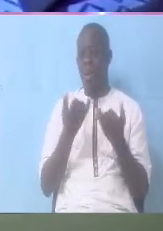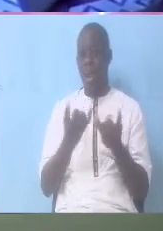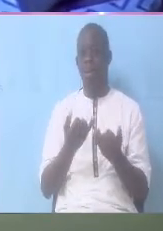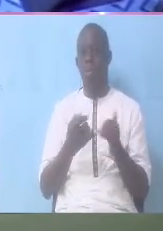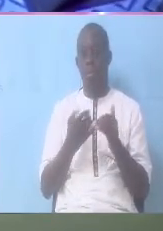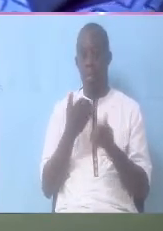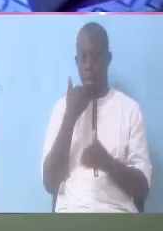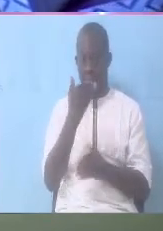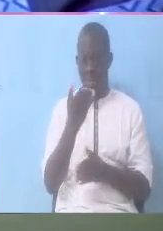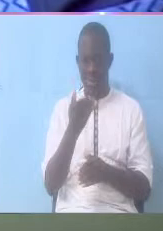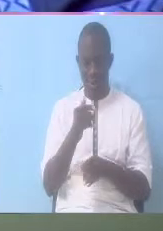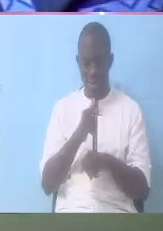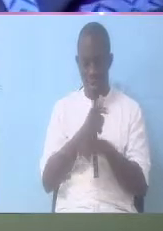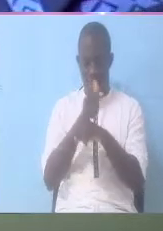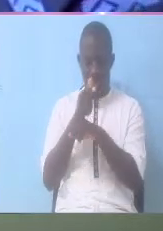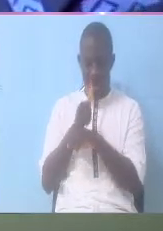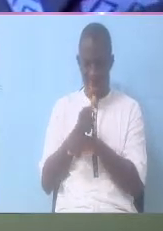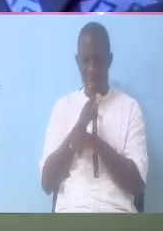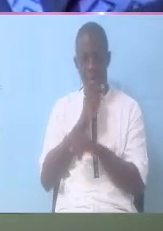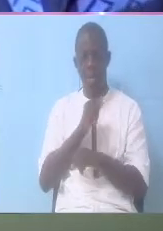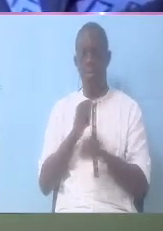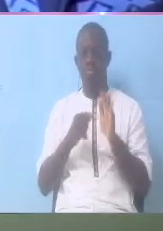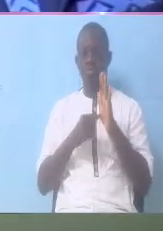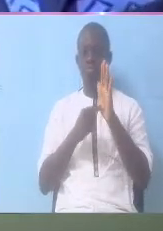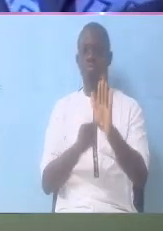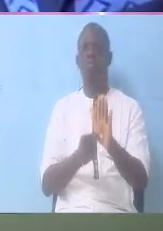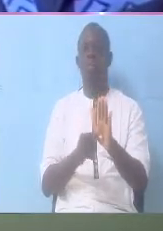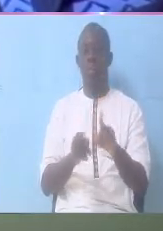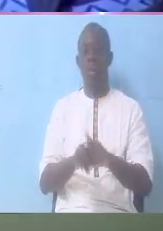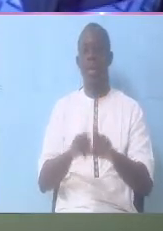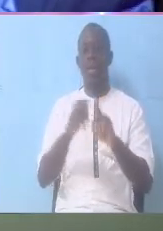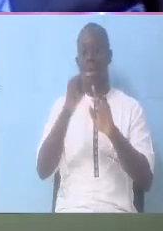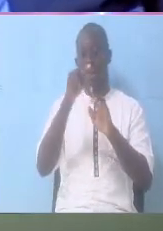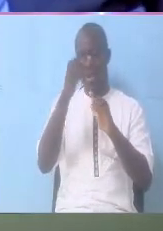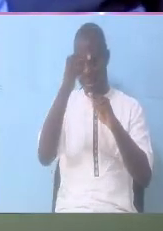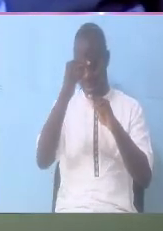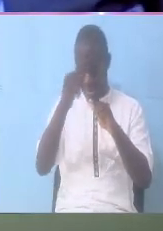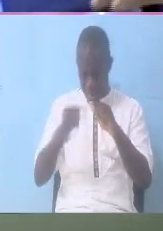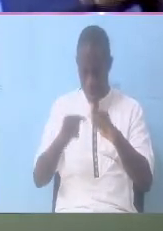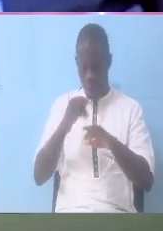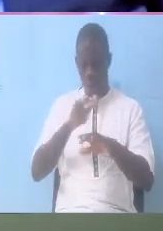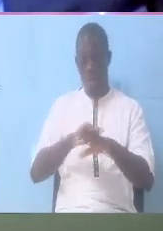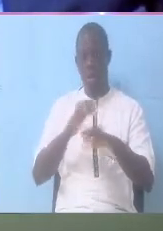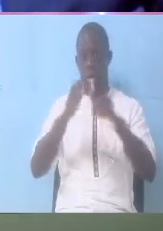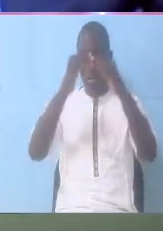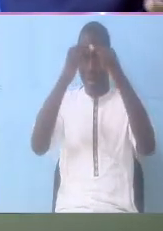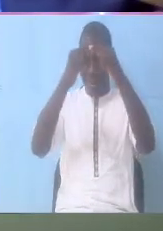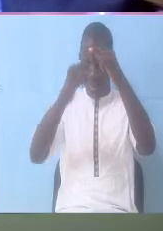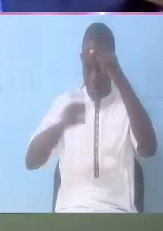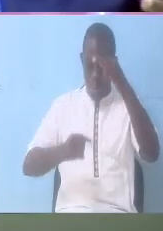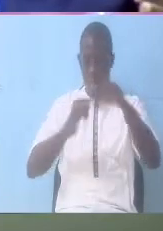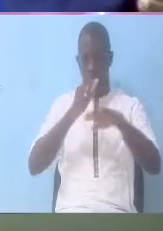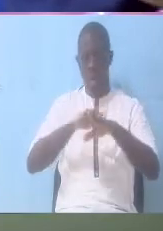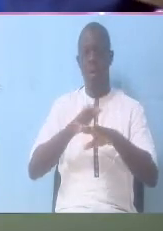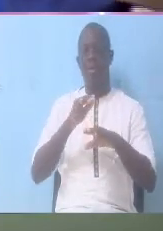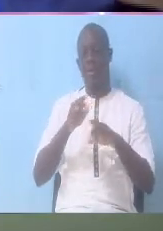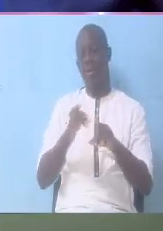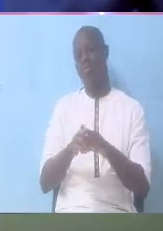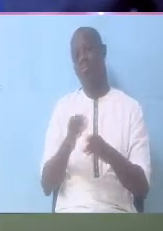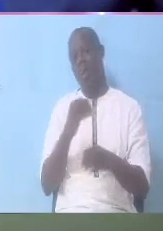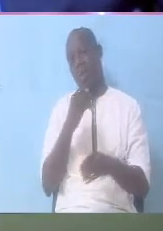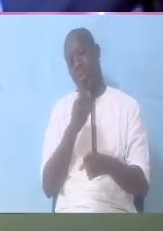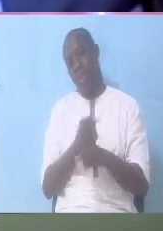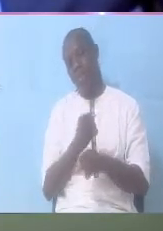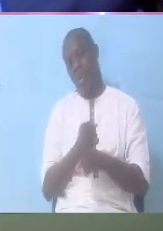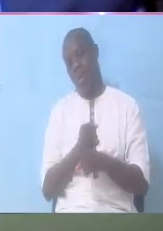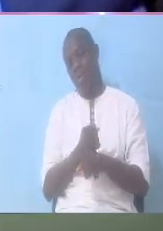cameraman to show the list on the screen so that people. I do have the list with me here. You